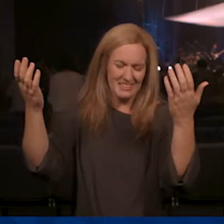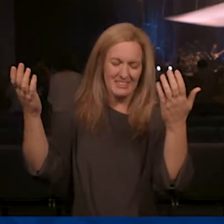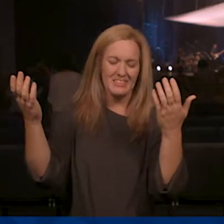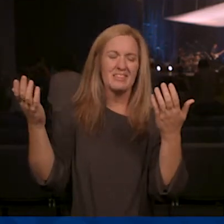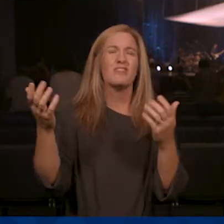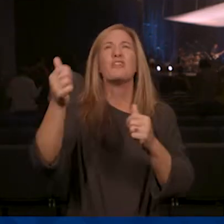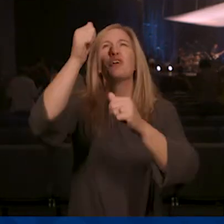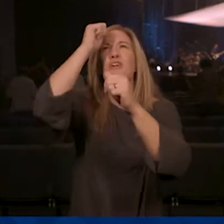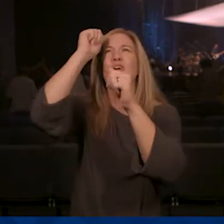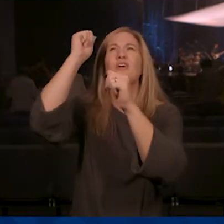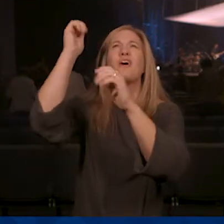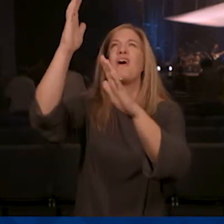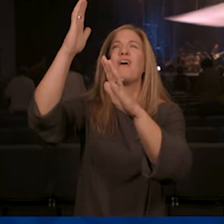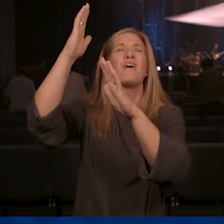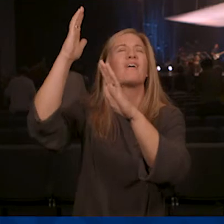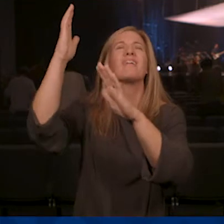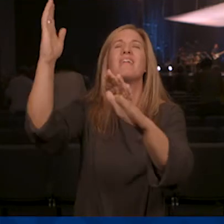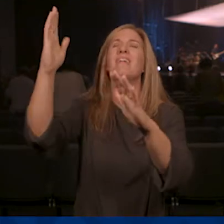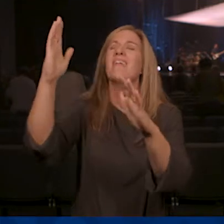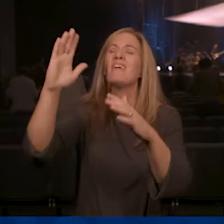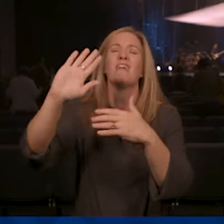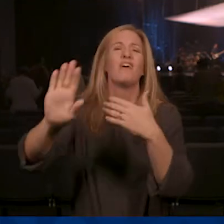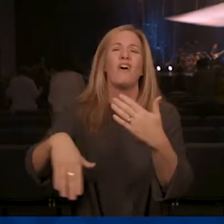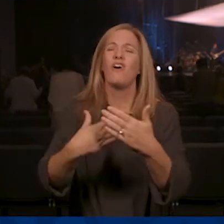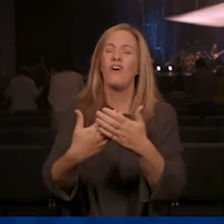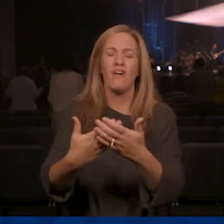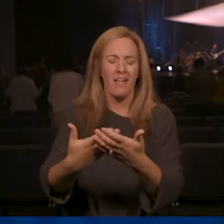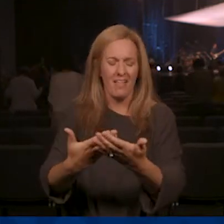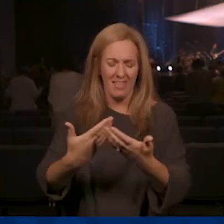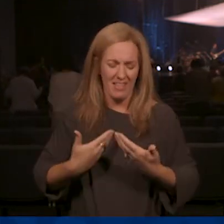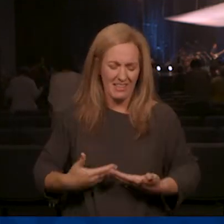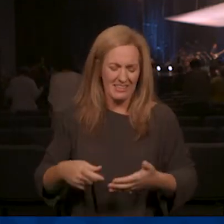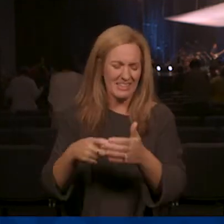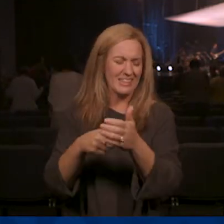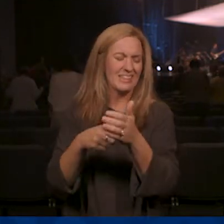need. Father, you're all I